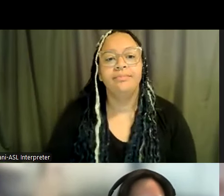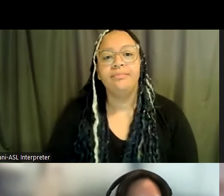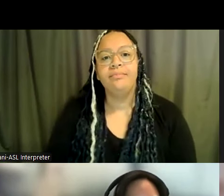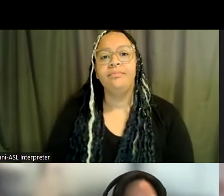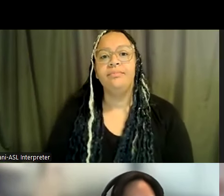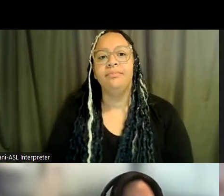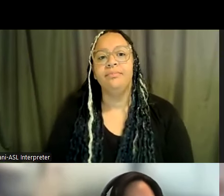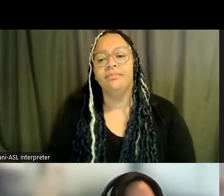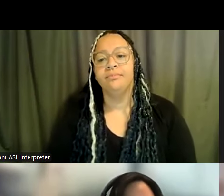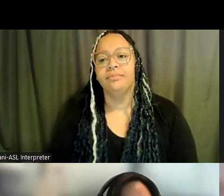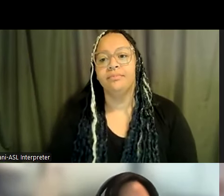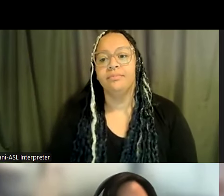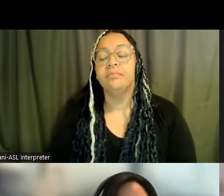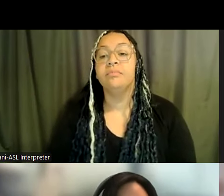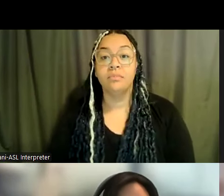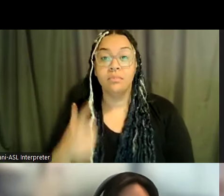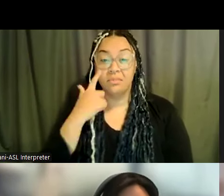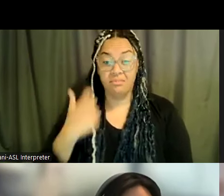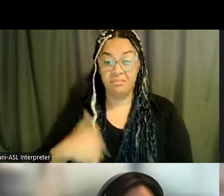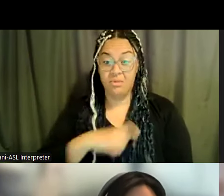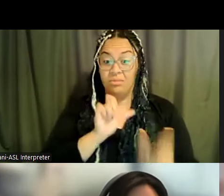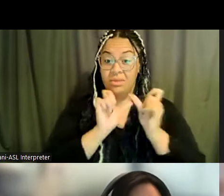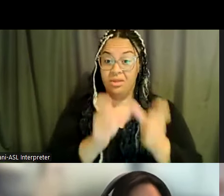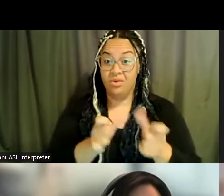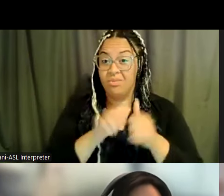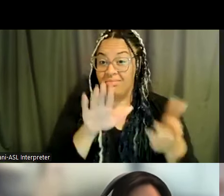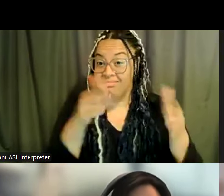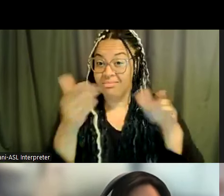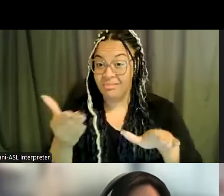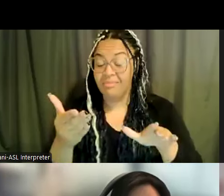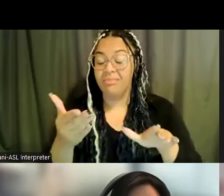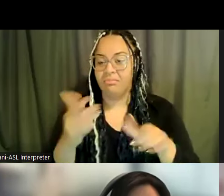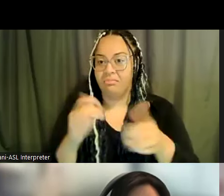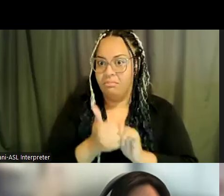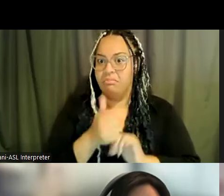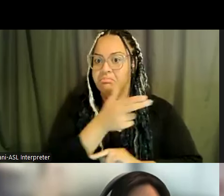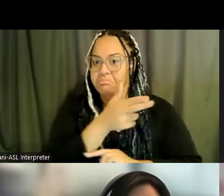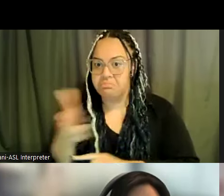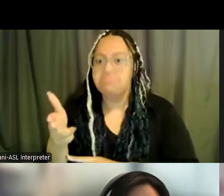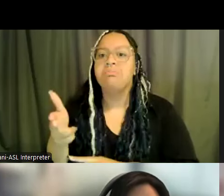And now that, since we're continuing with death by firearms, we're looking at